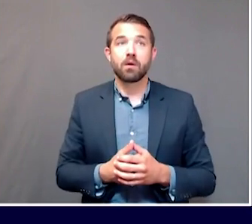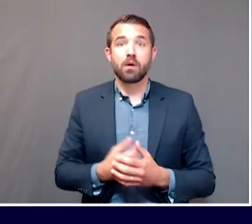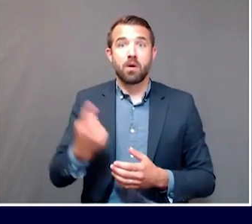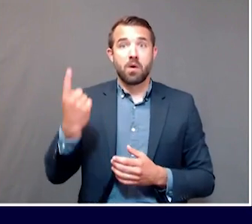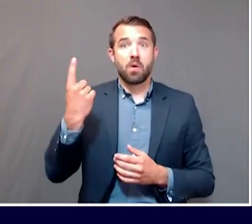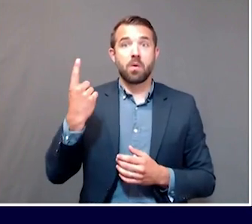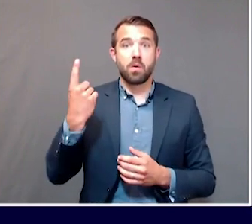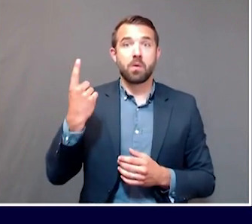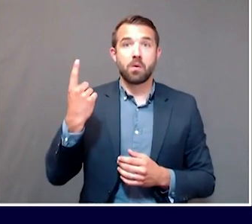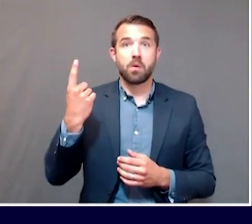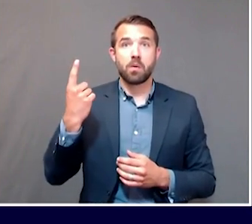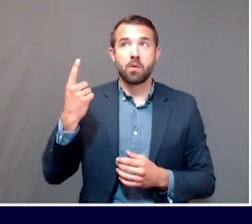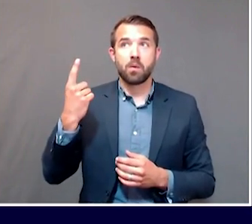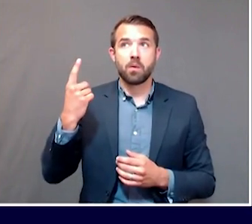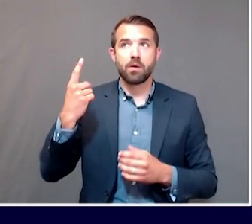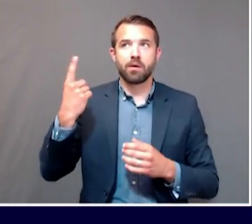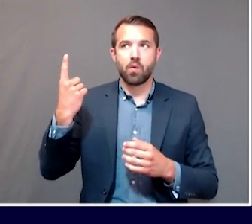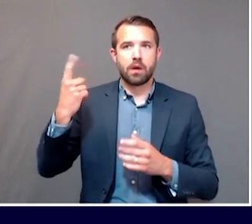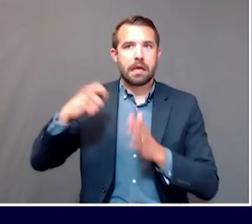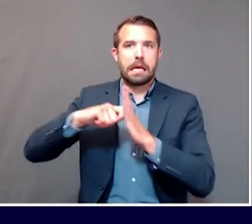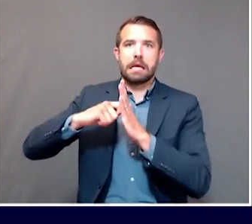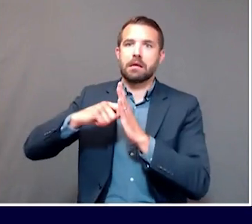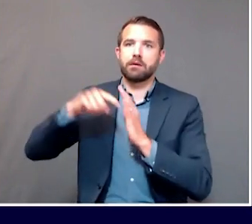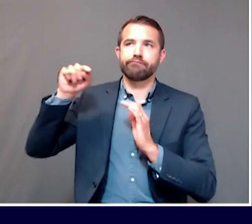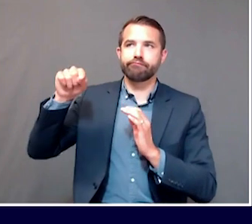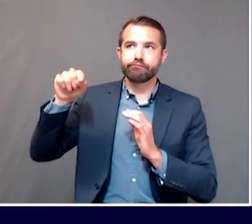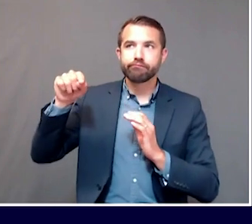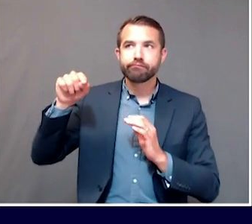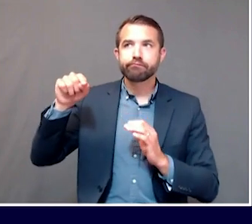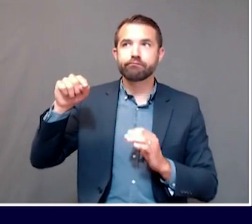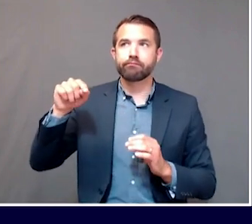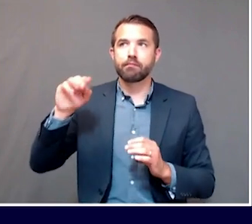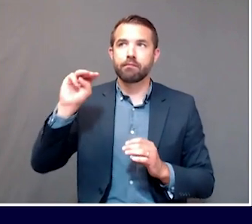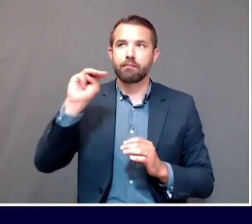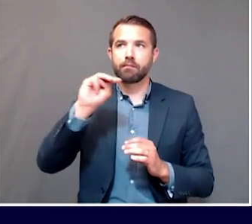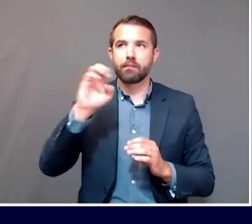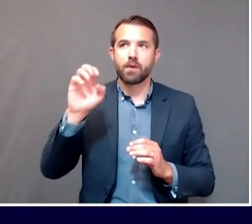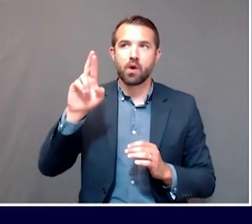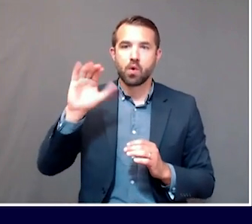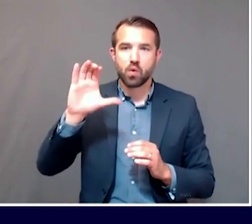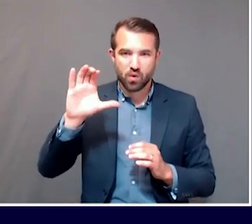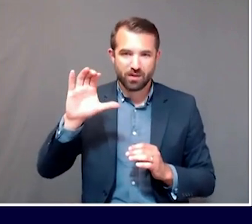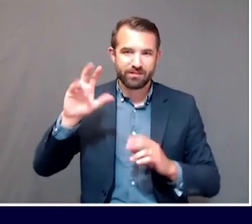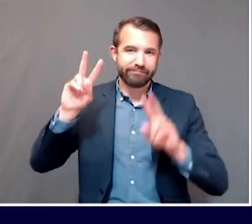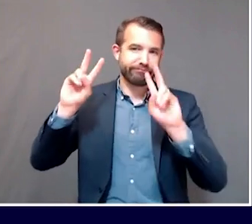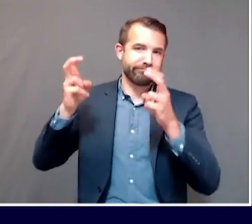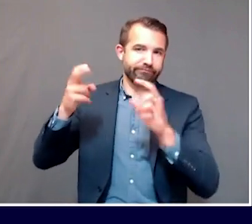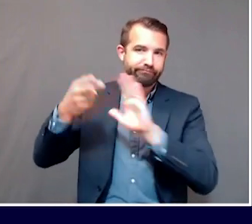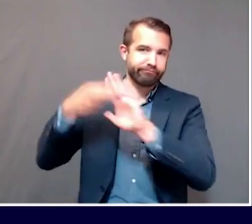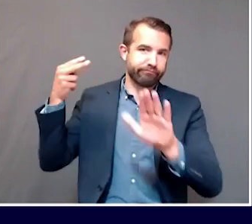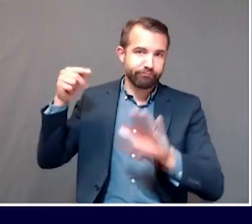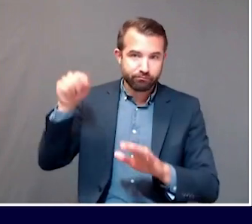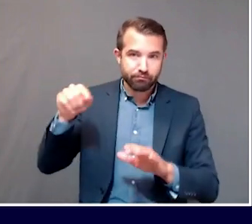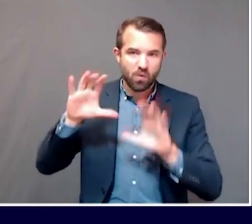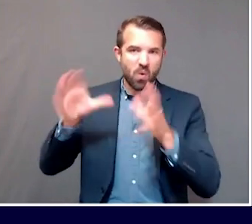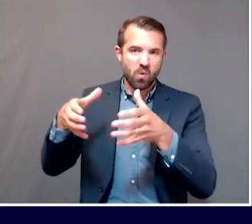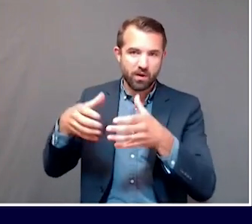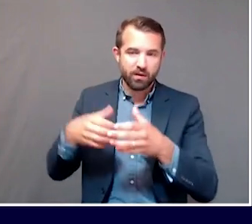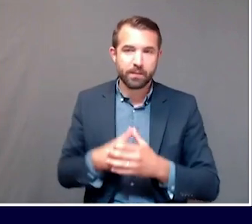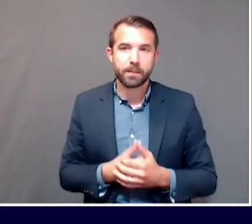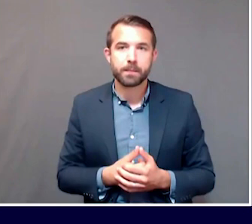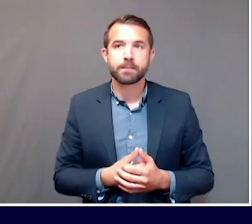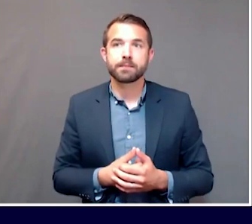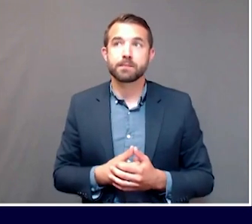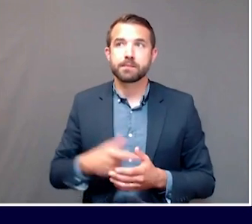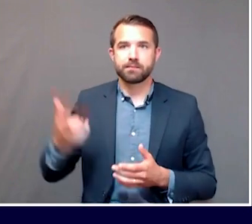key groups involved was MERC, the Maine Immigrant Rights Coalition, and they were just sort of talking about how the history of the communities being